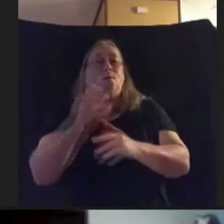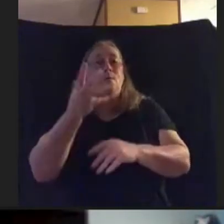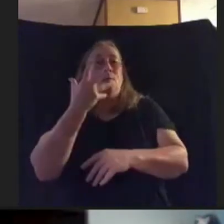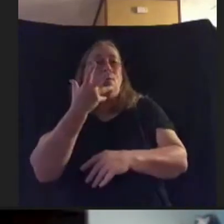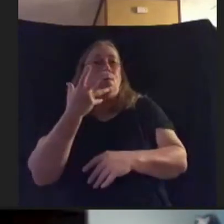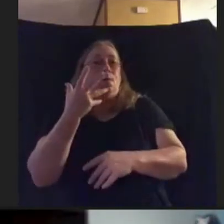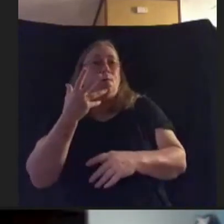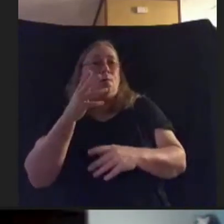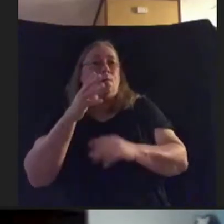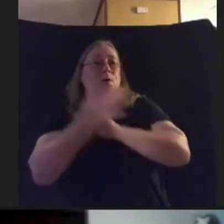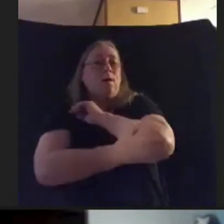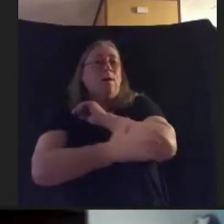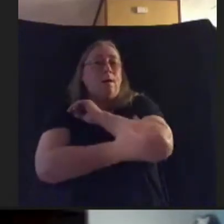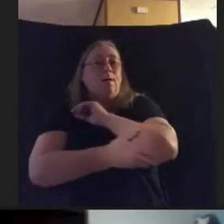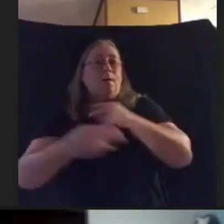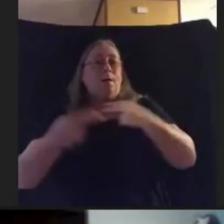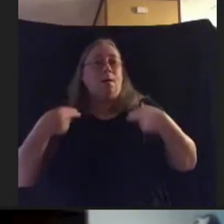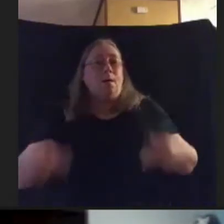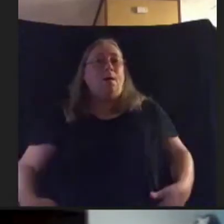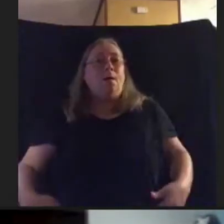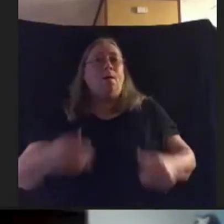county health department drive-throughs.